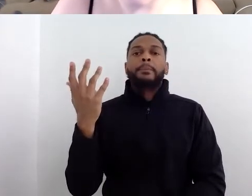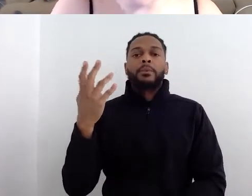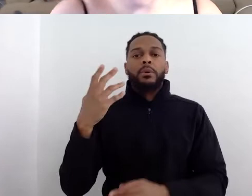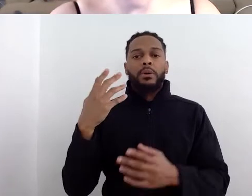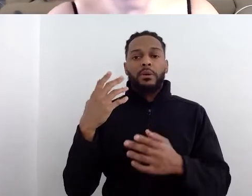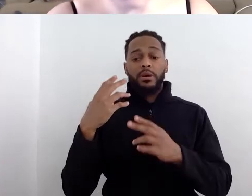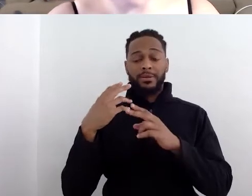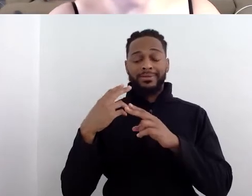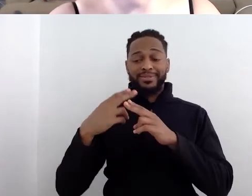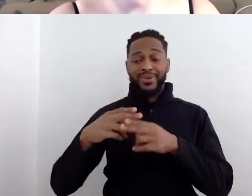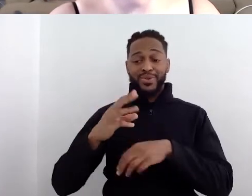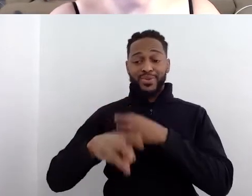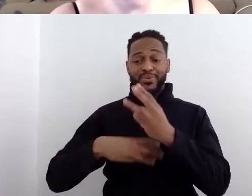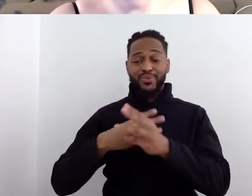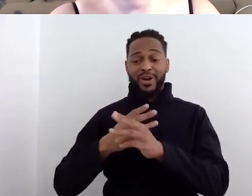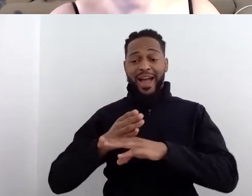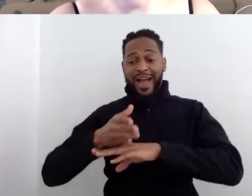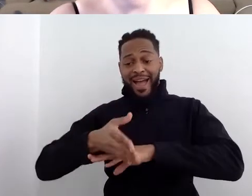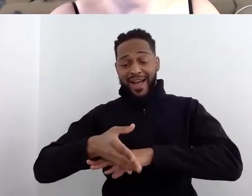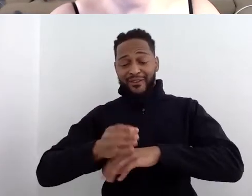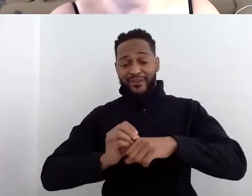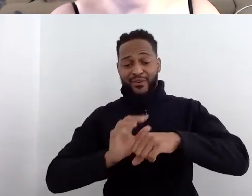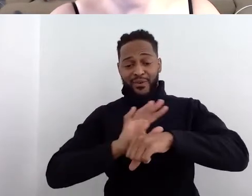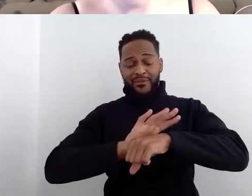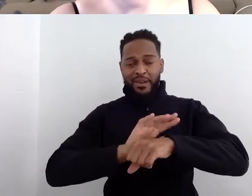post-COVID, but I guess we're not really there yet.